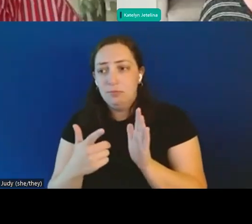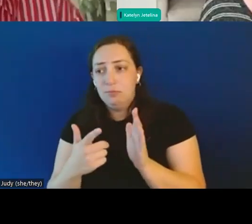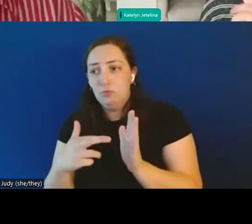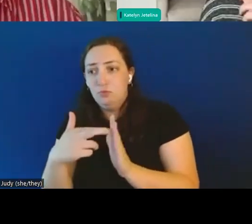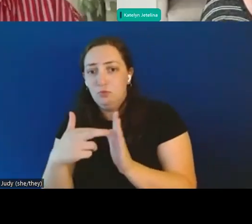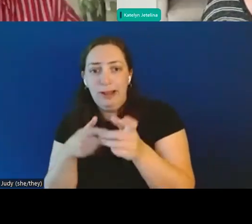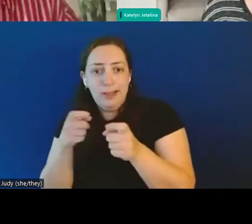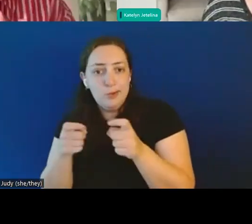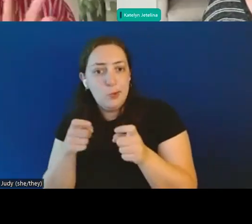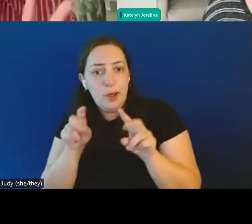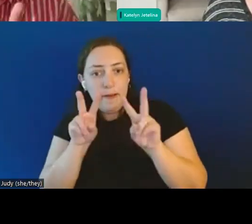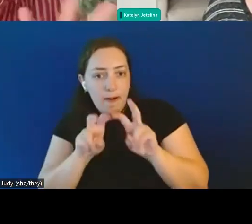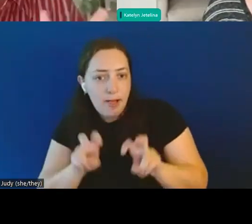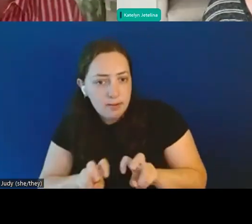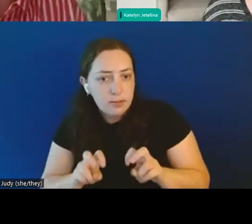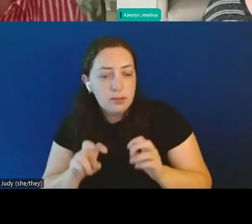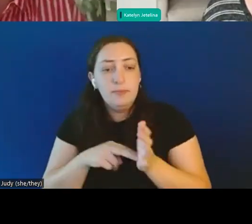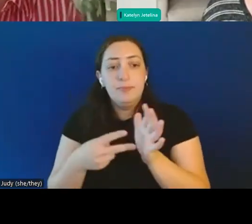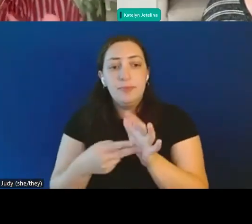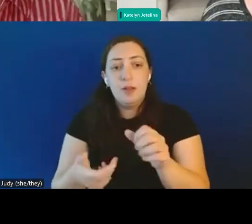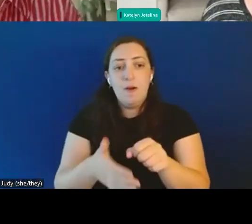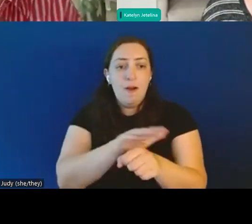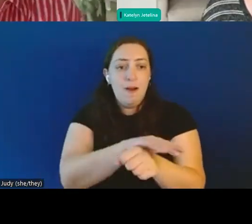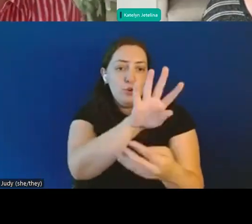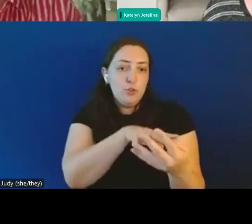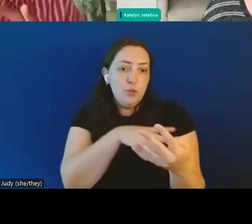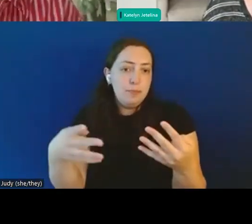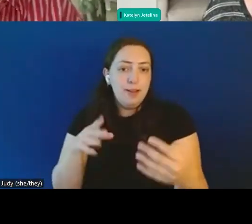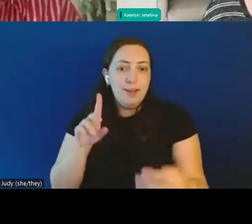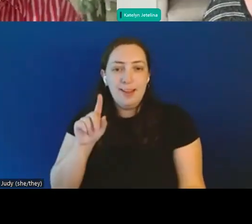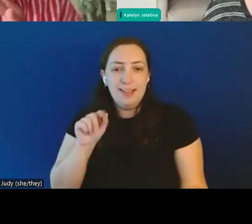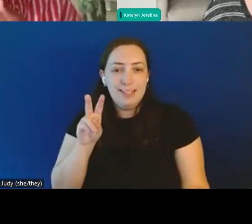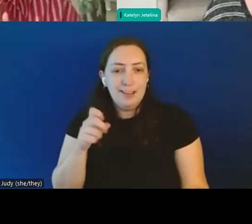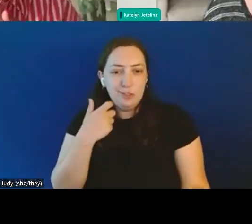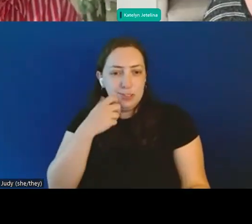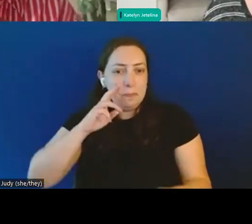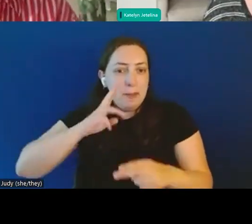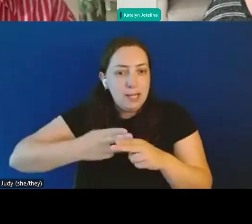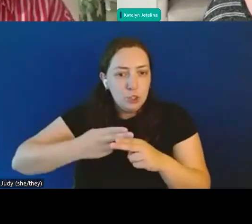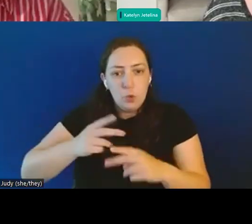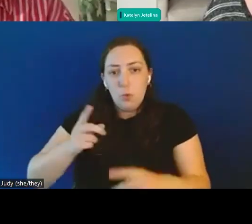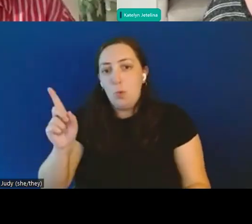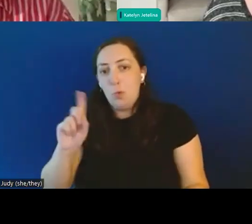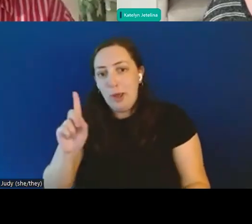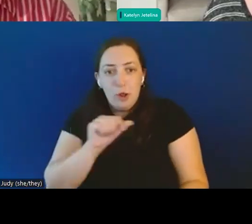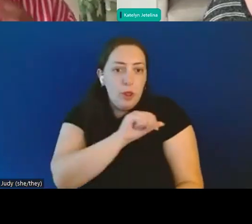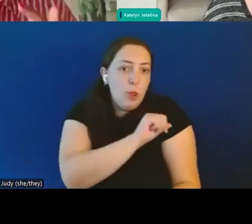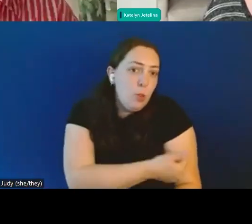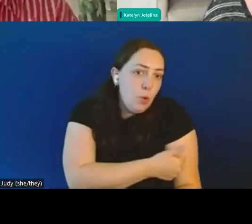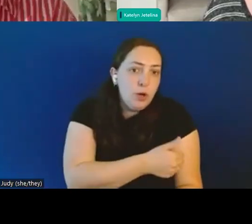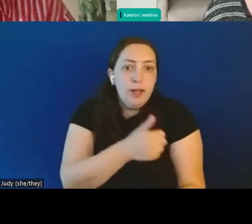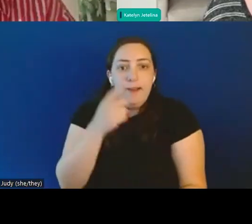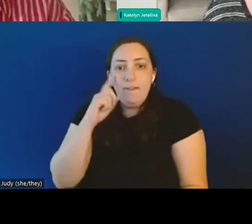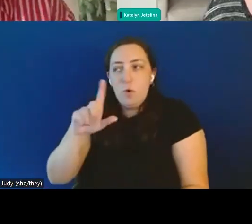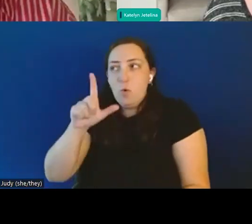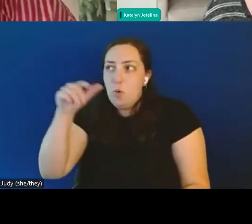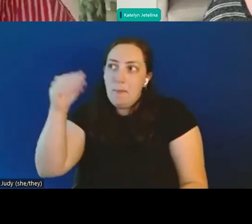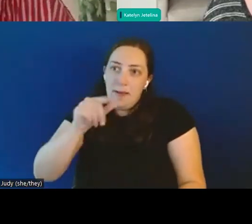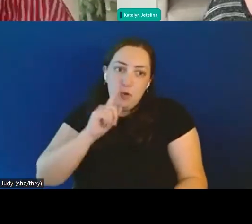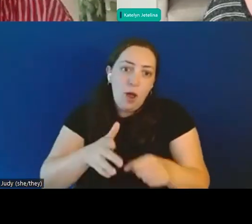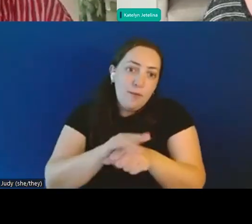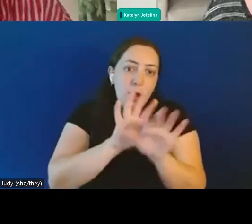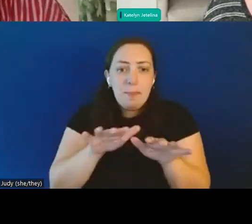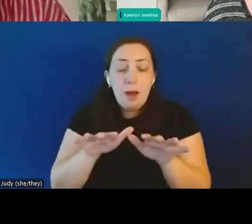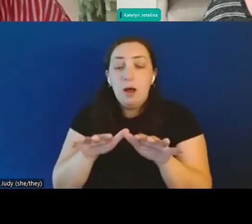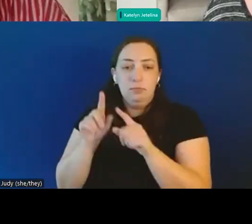the coverage matrix that Dave just went over very quickly about where the authority for coverage lives, that